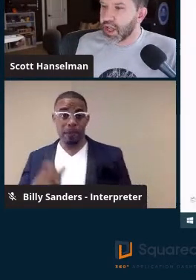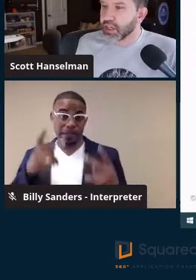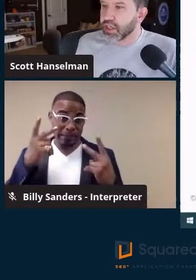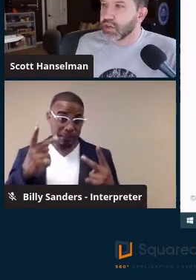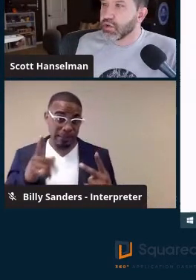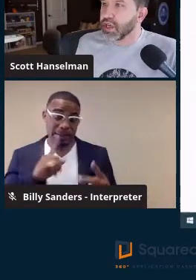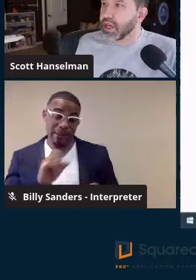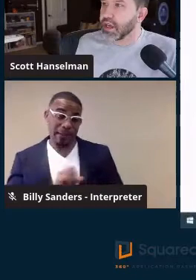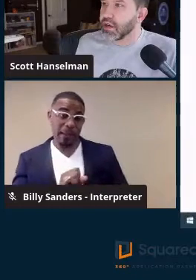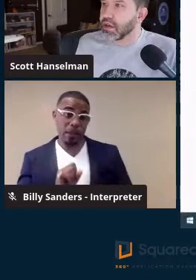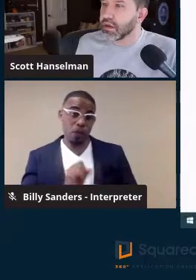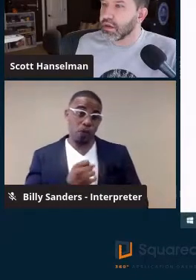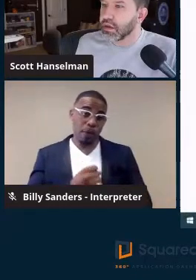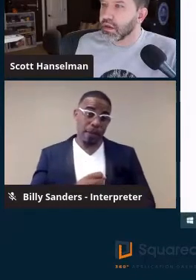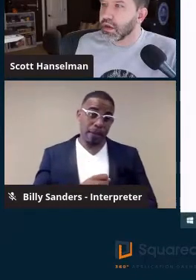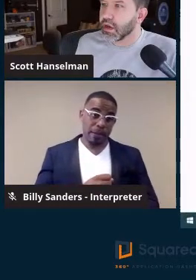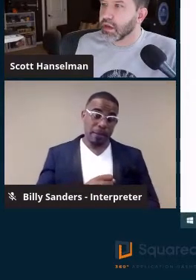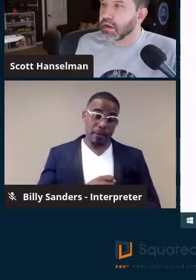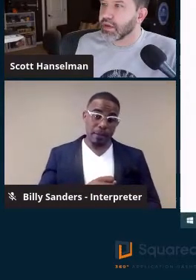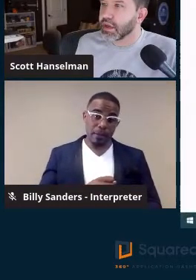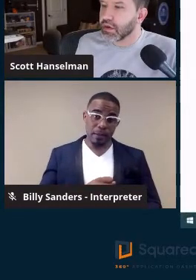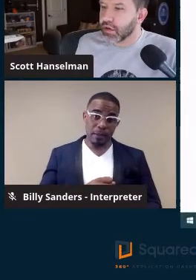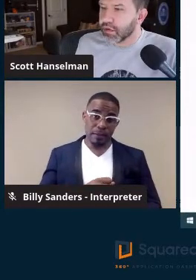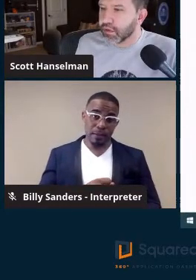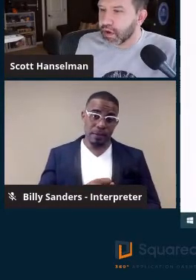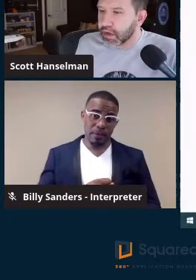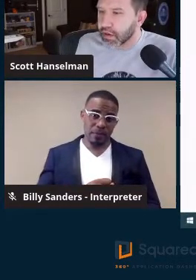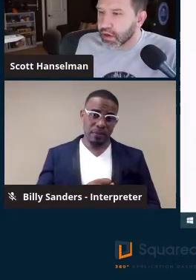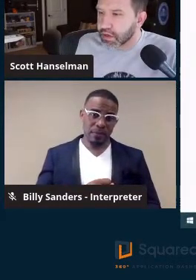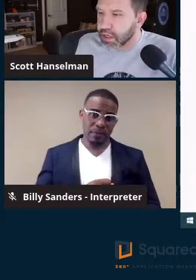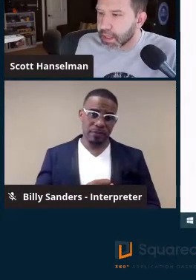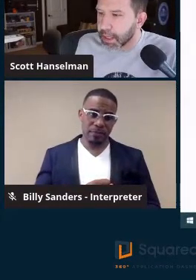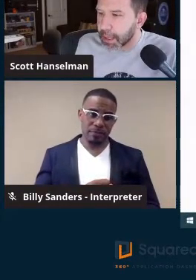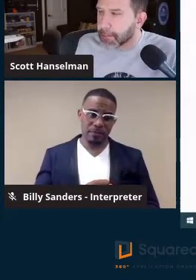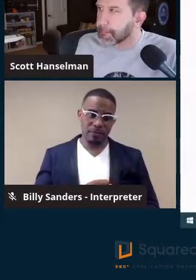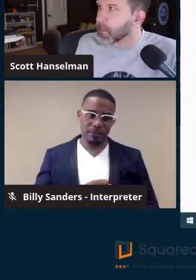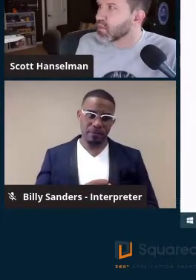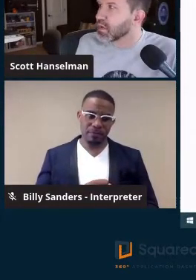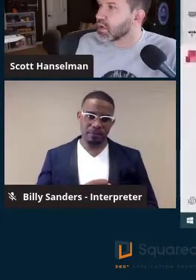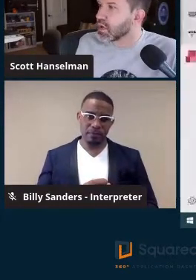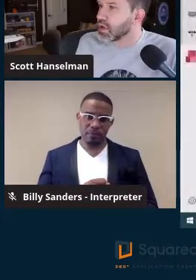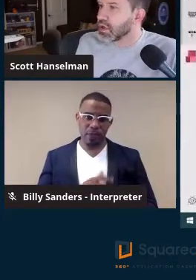he's actually created, if I can go and find, there's a,